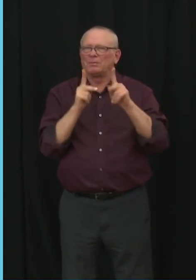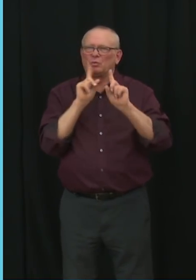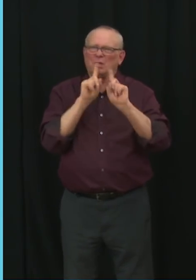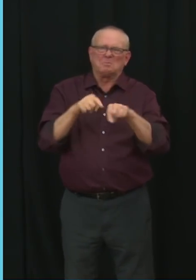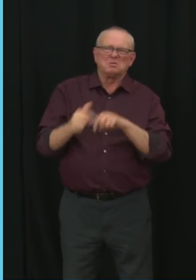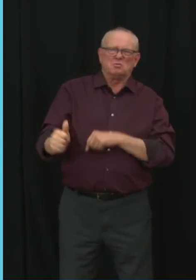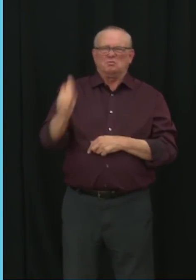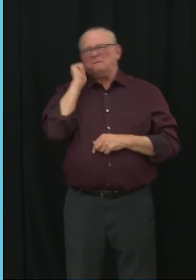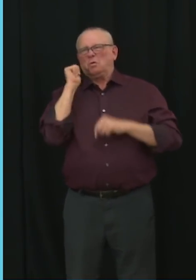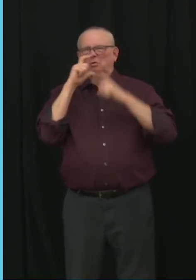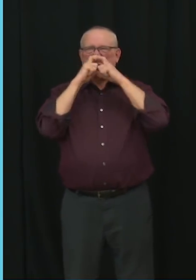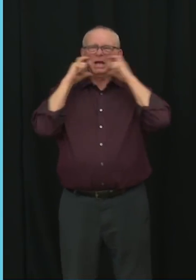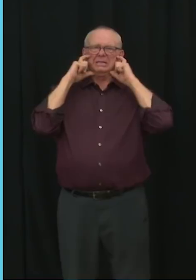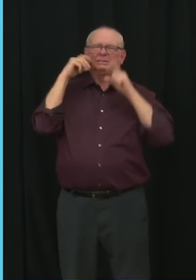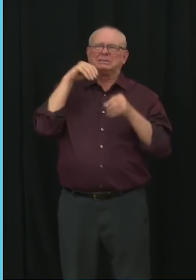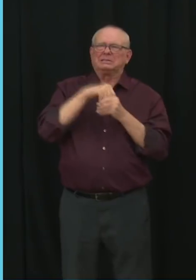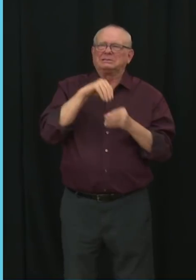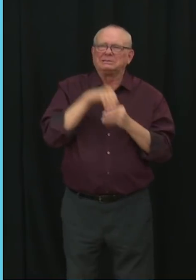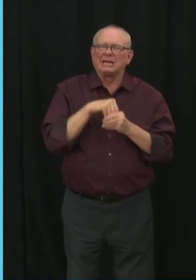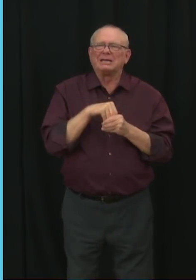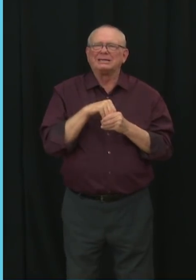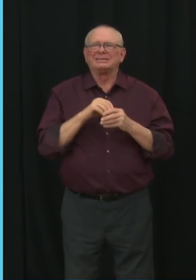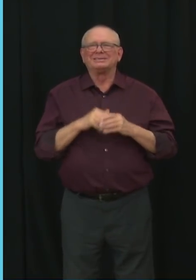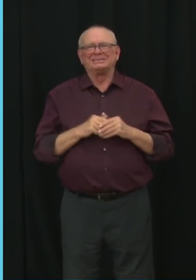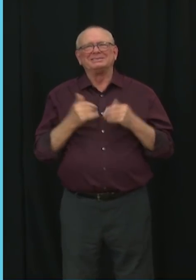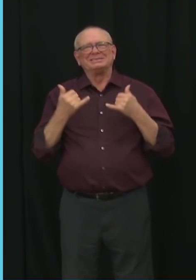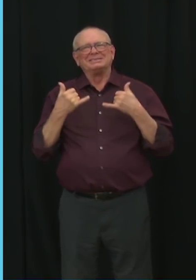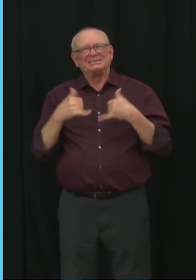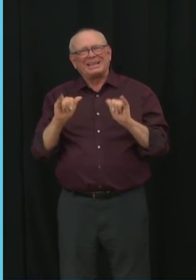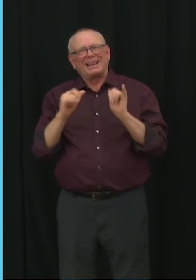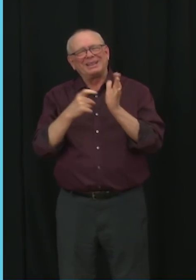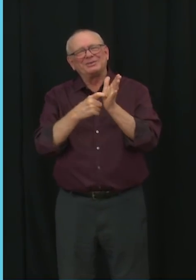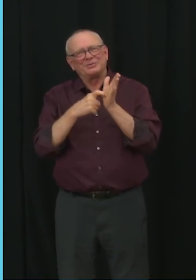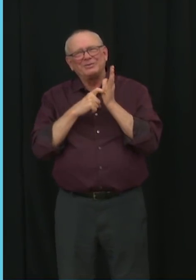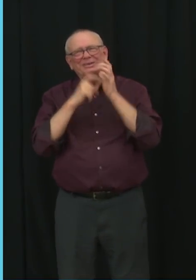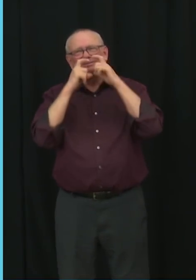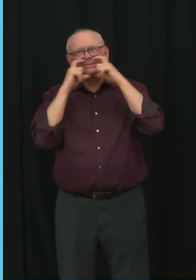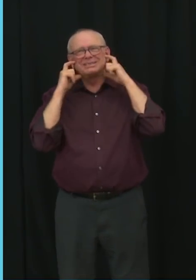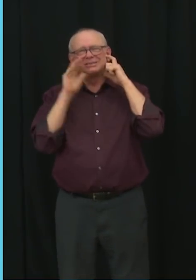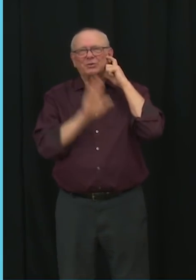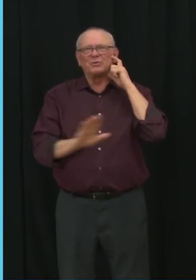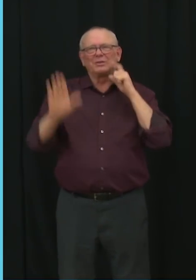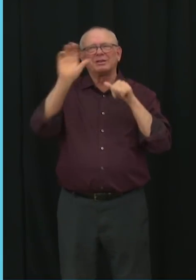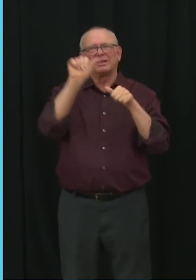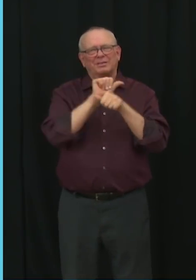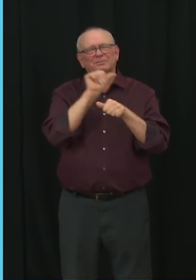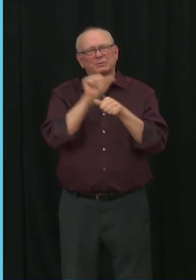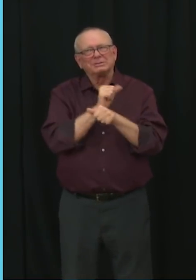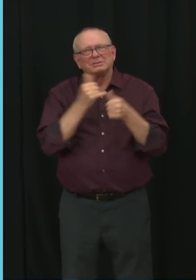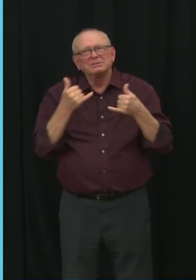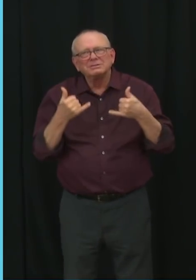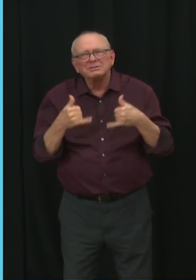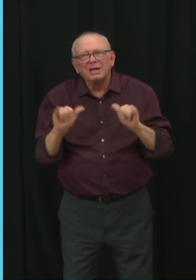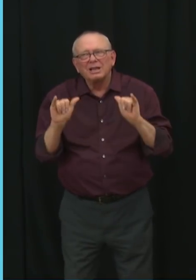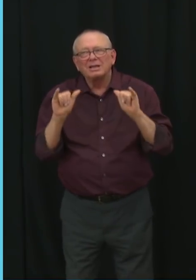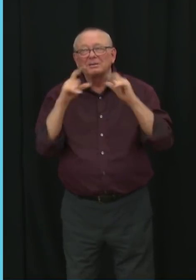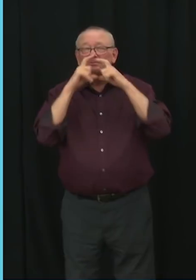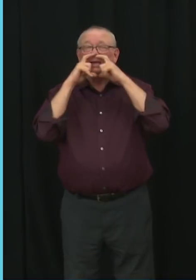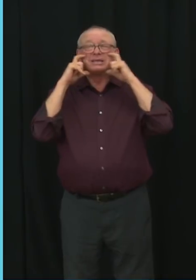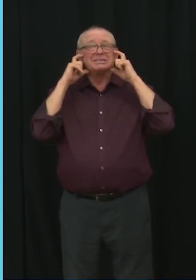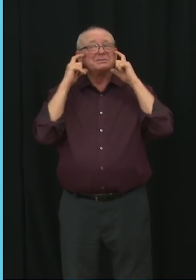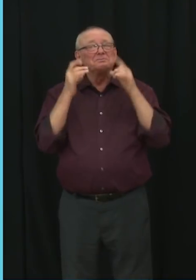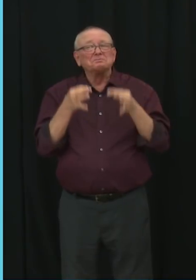Step 2, masking is required in indoor places across the province. Masking is especially important in healthcare